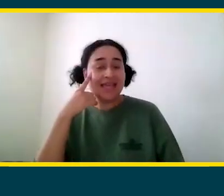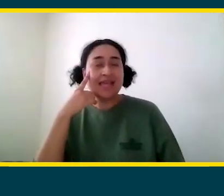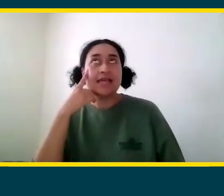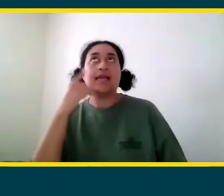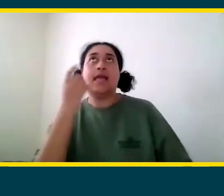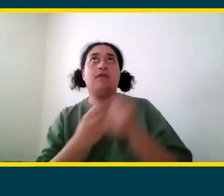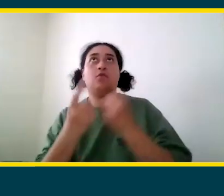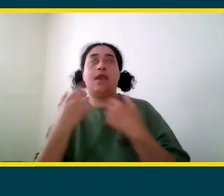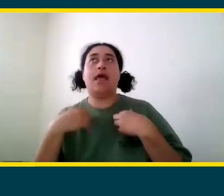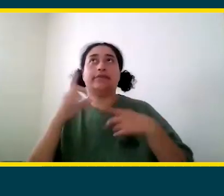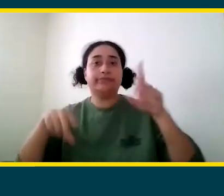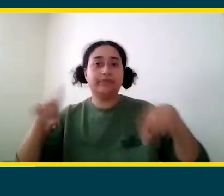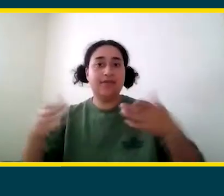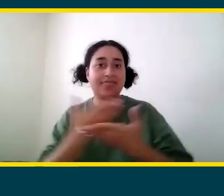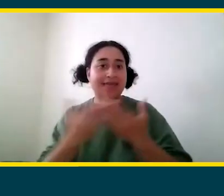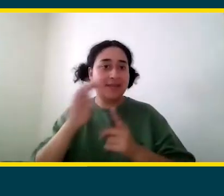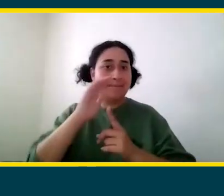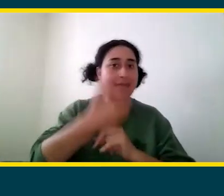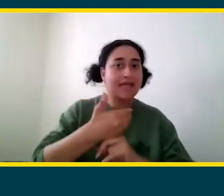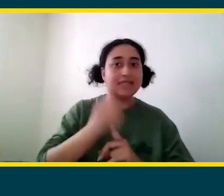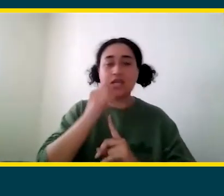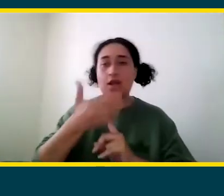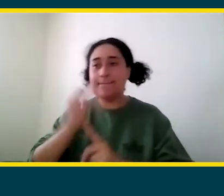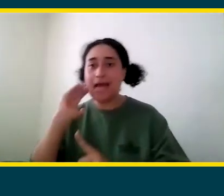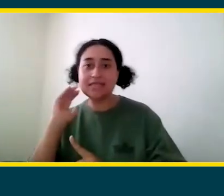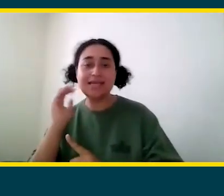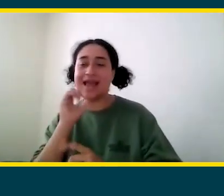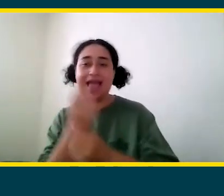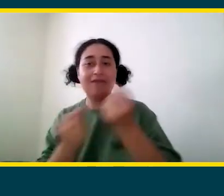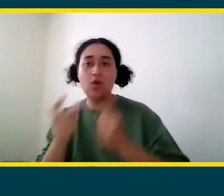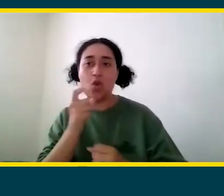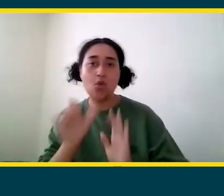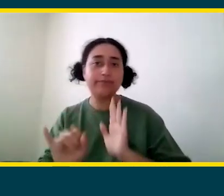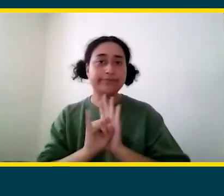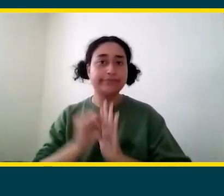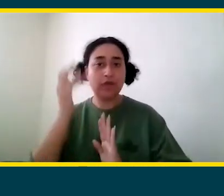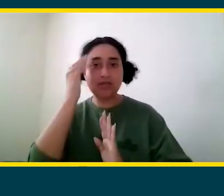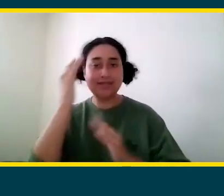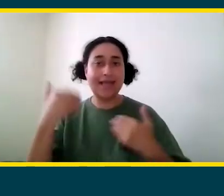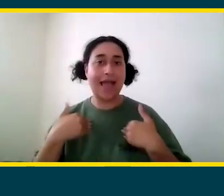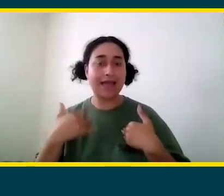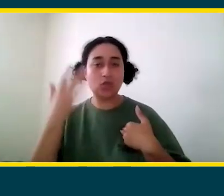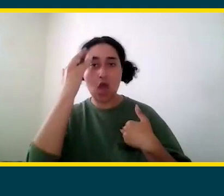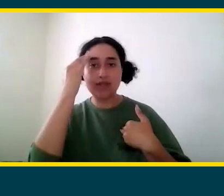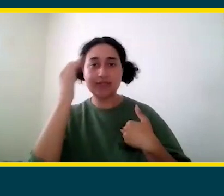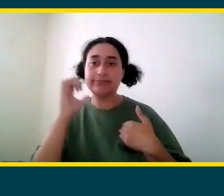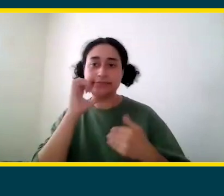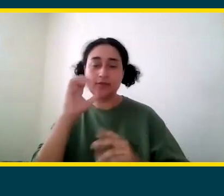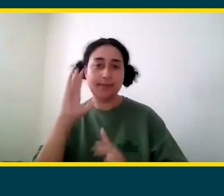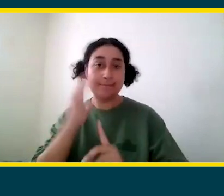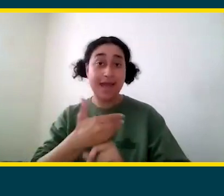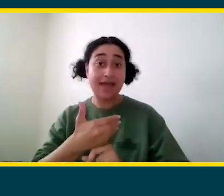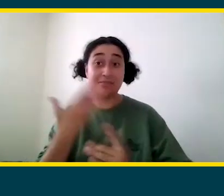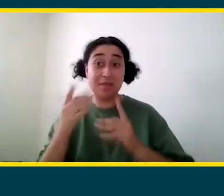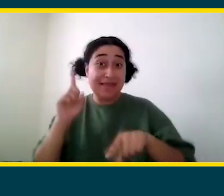various degrees of if they mask, if they don't mask. Not everyone who has autism is masking or has the ability to mask. And